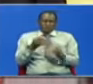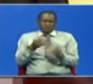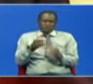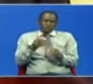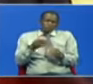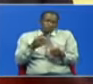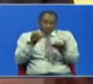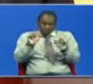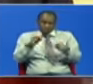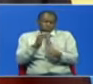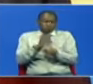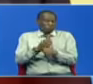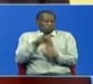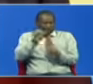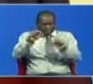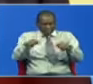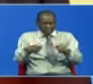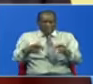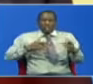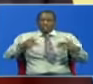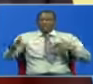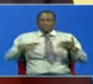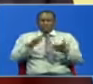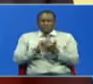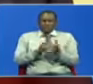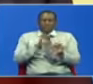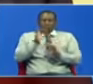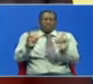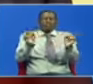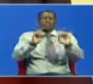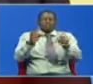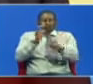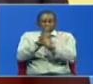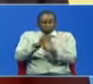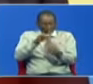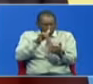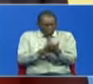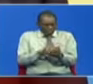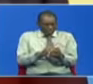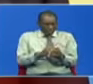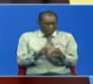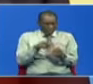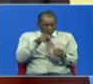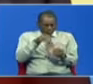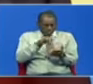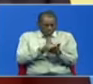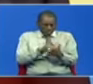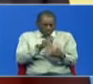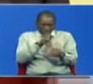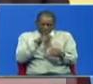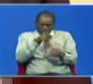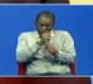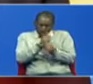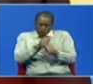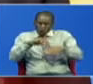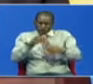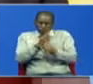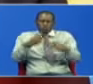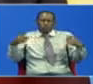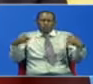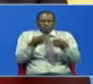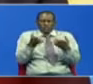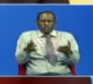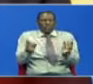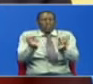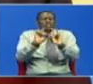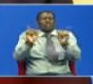perform. Our concern is that if they are not used for that function but are used for another function, then that is not